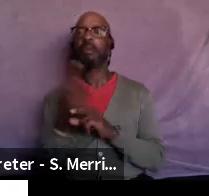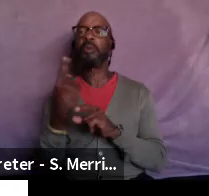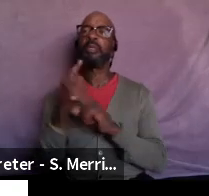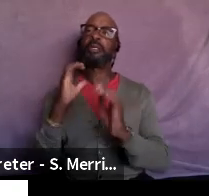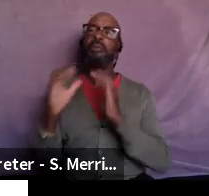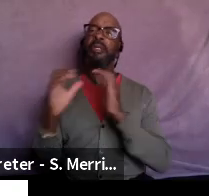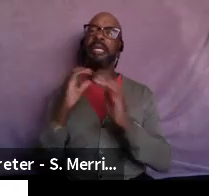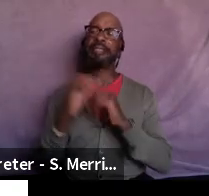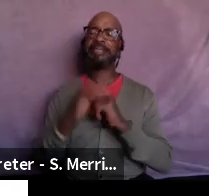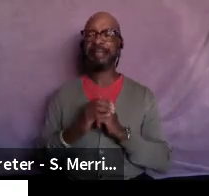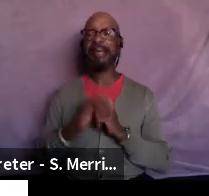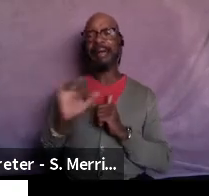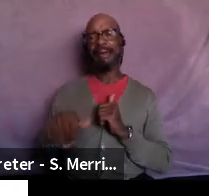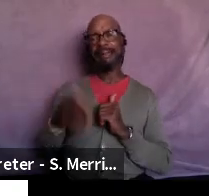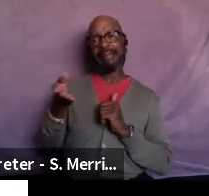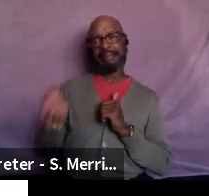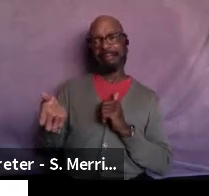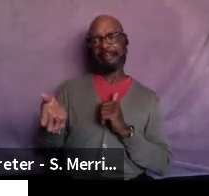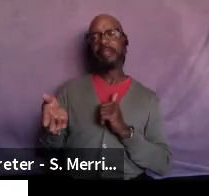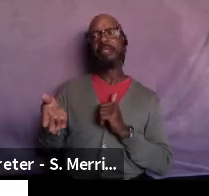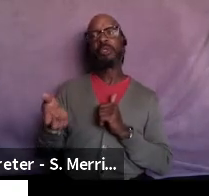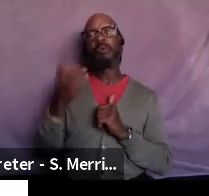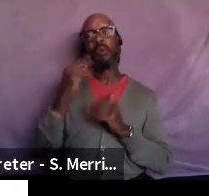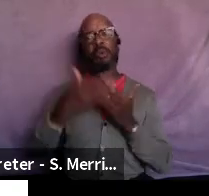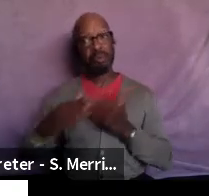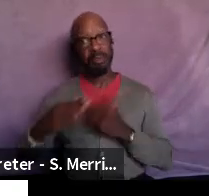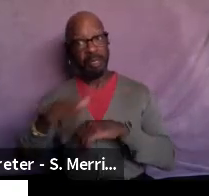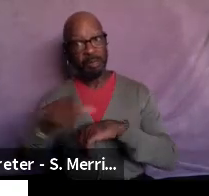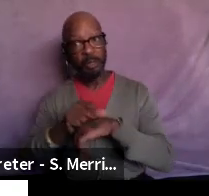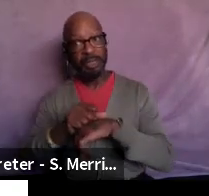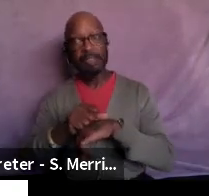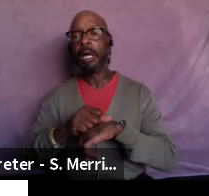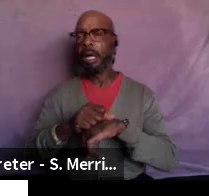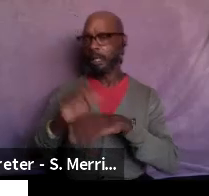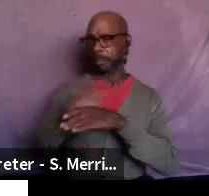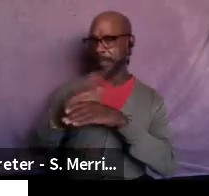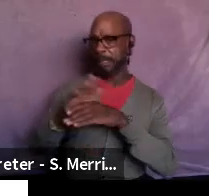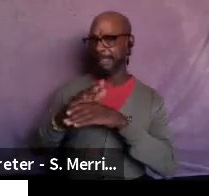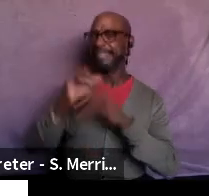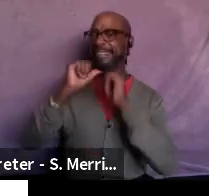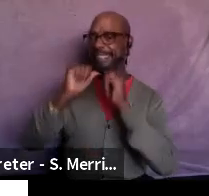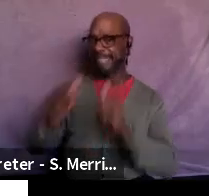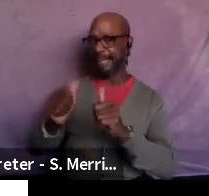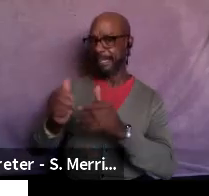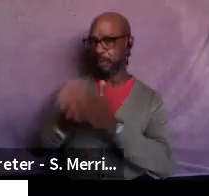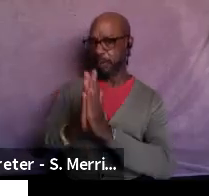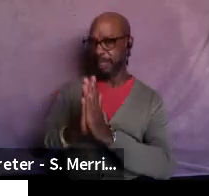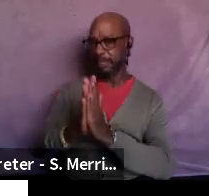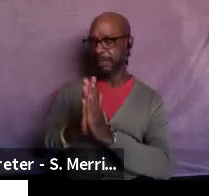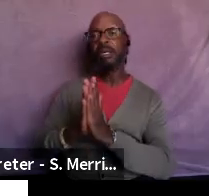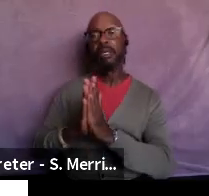at later appointments, they denied the request. And so she ended